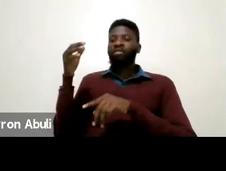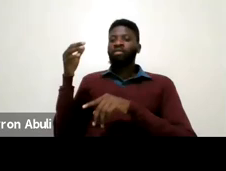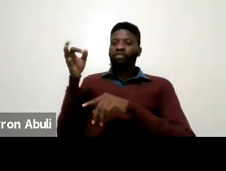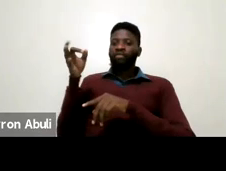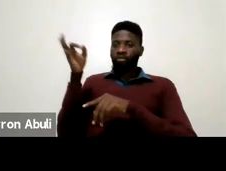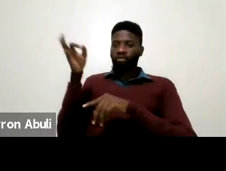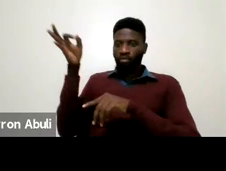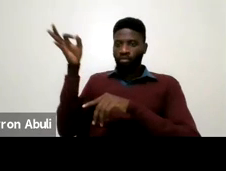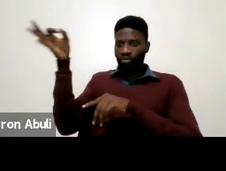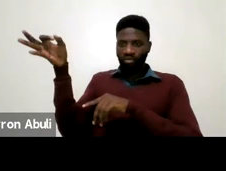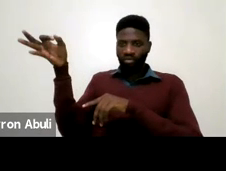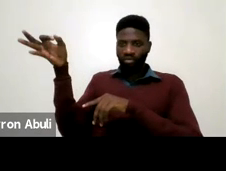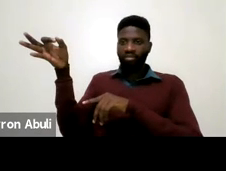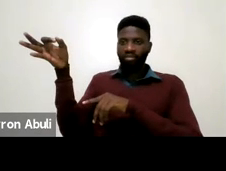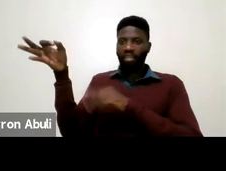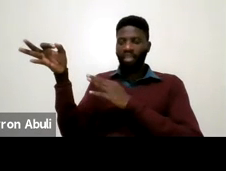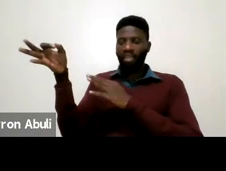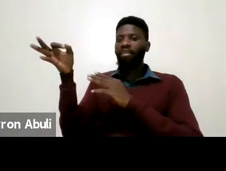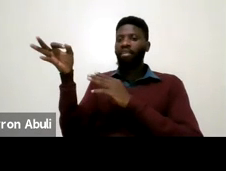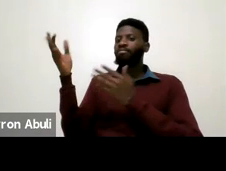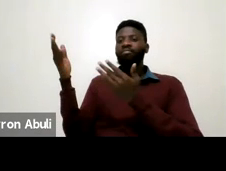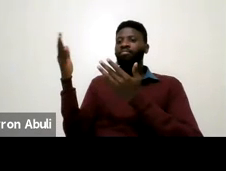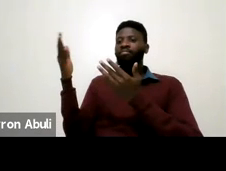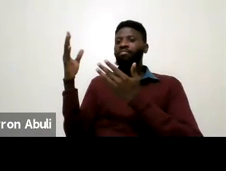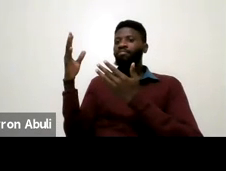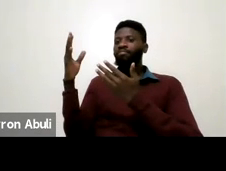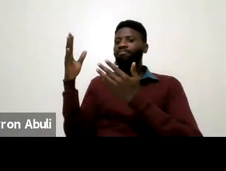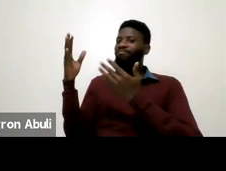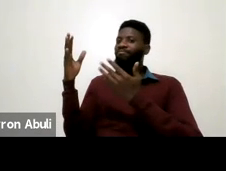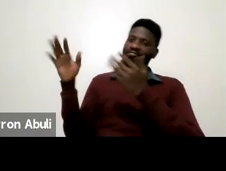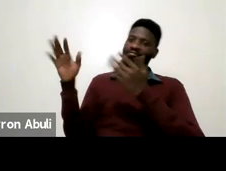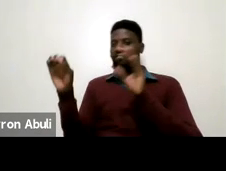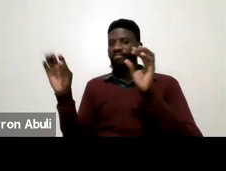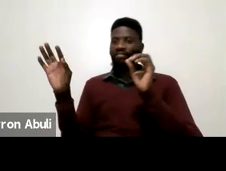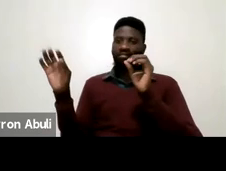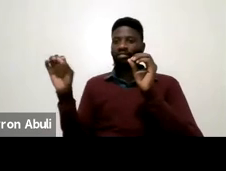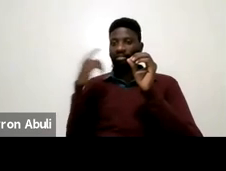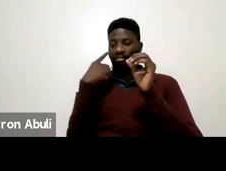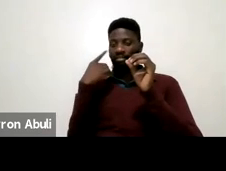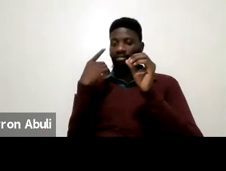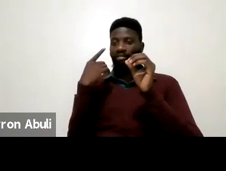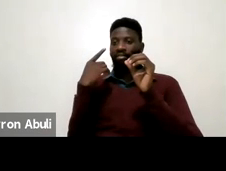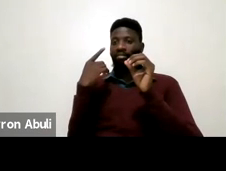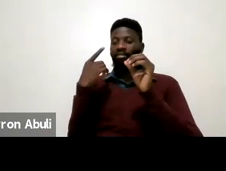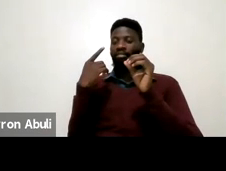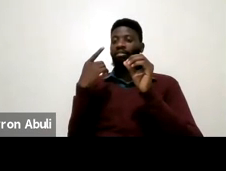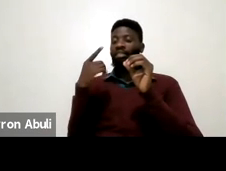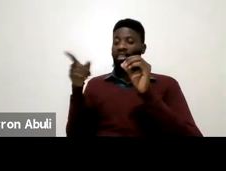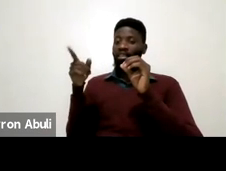you, it's uncertain. Those are the characteristics of such dreams. It's uncertain, it